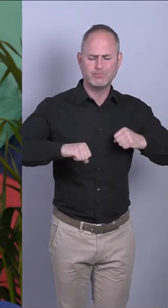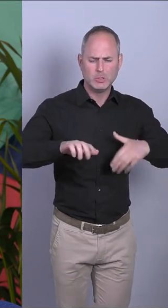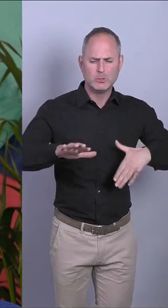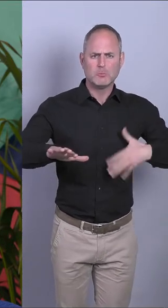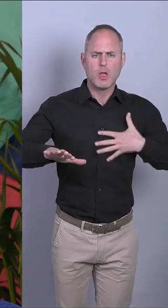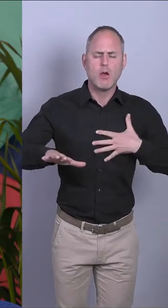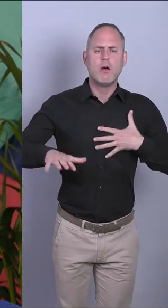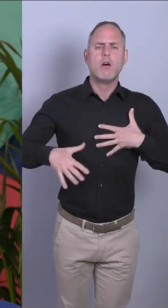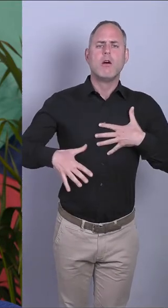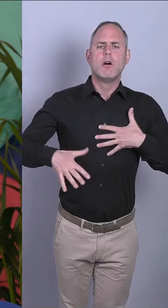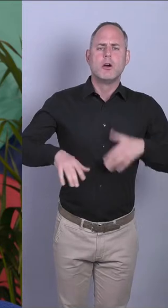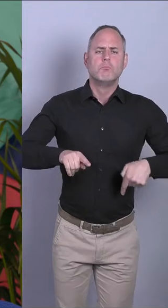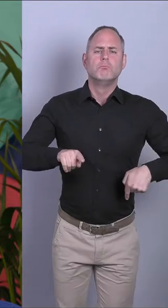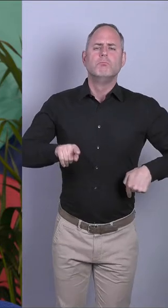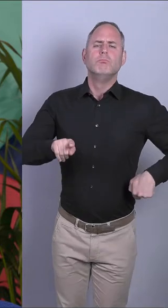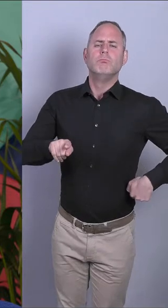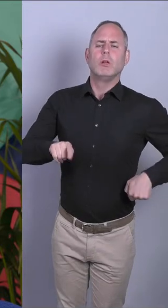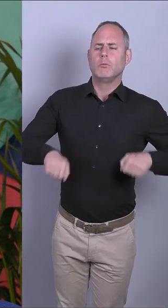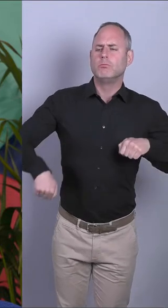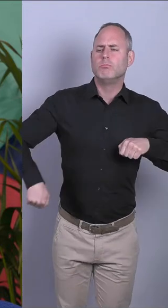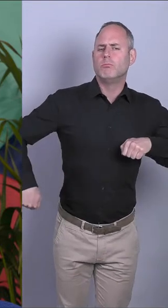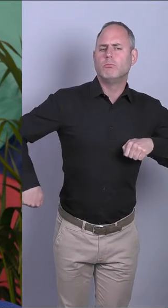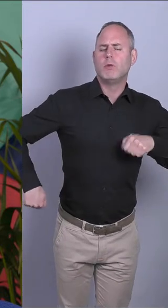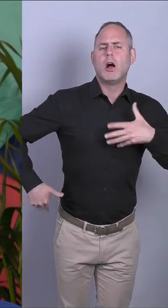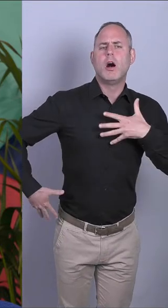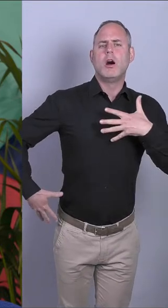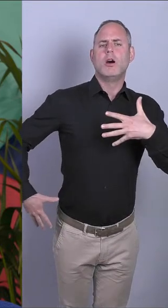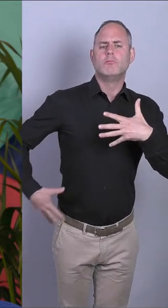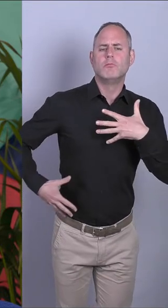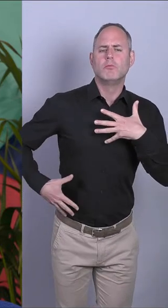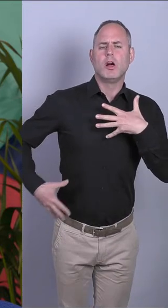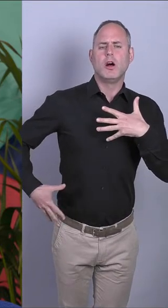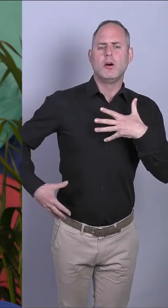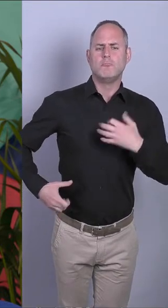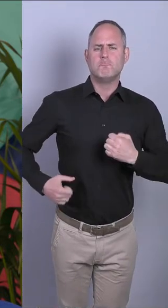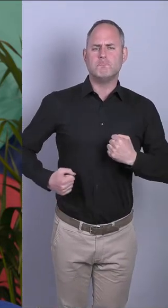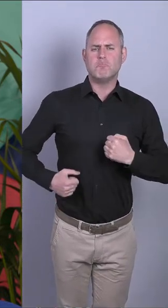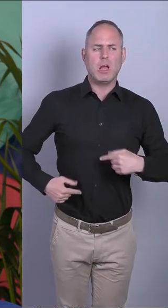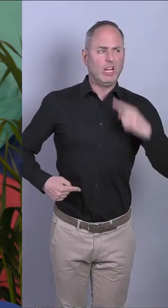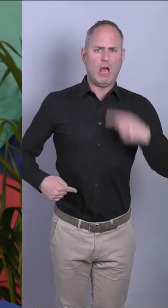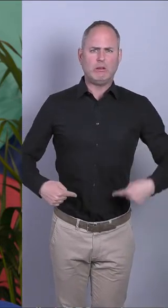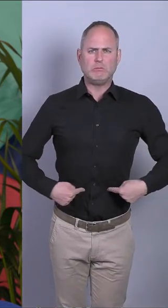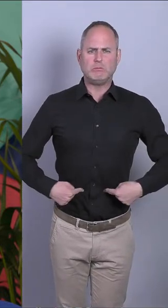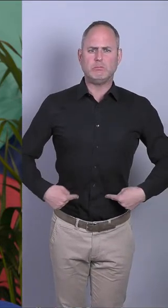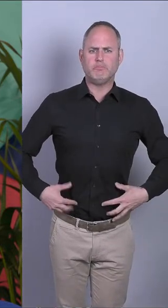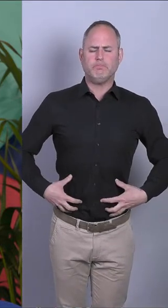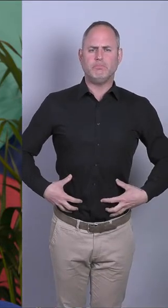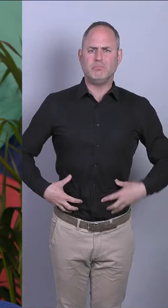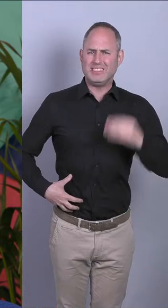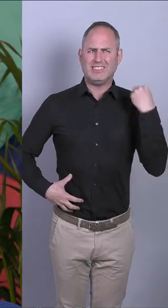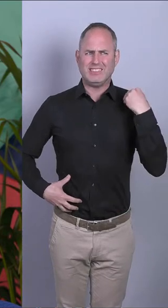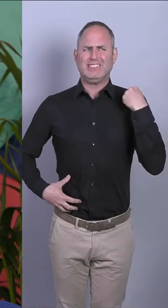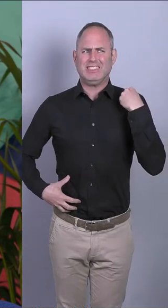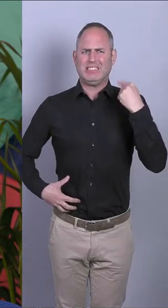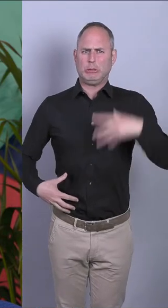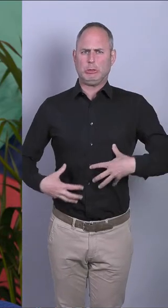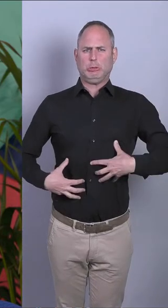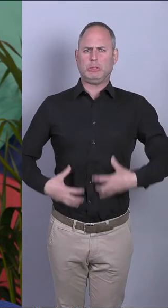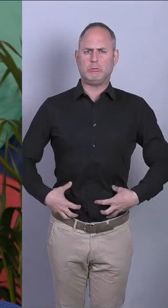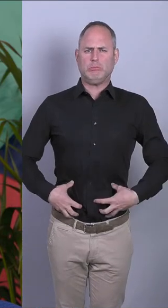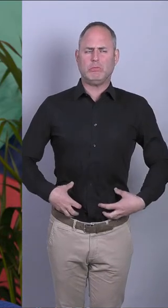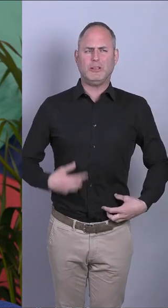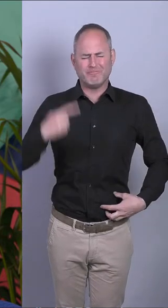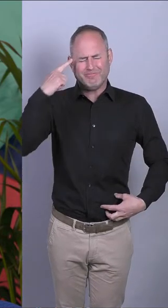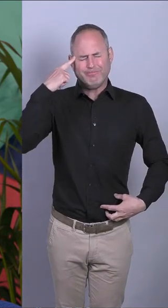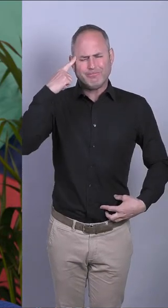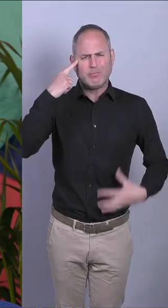breathing. The most important aspect of Pilates is thinking about your powerhouse. My trainer always shouts every 5 seconds,